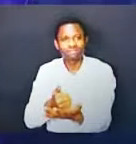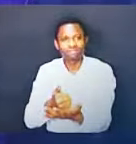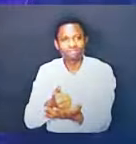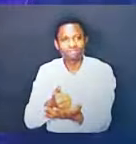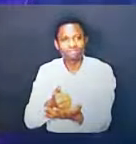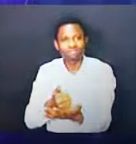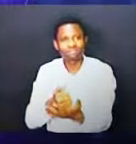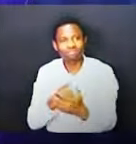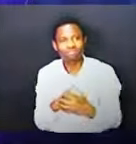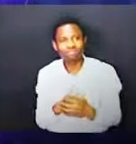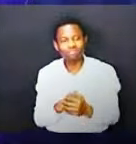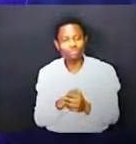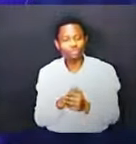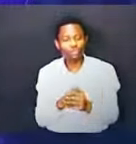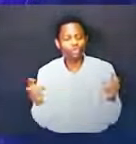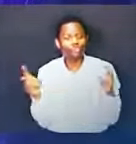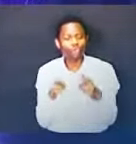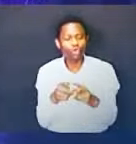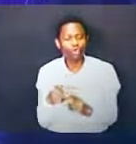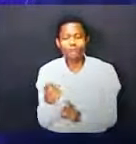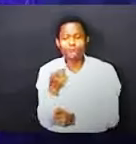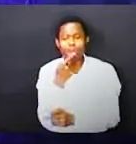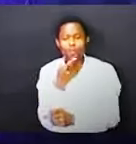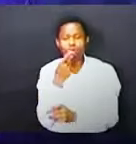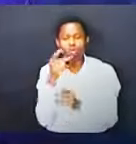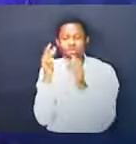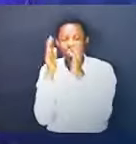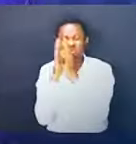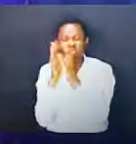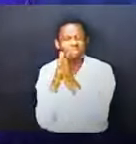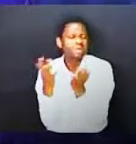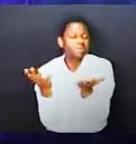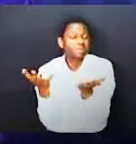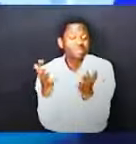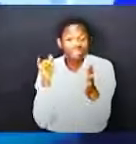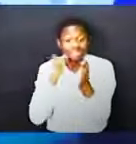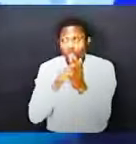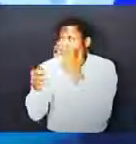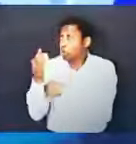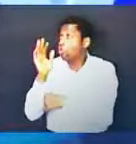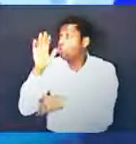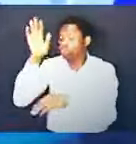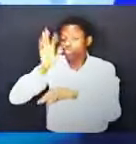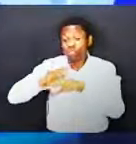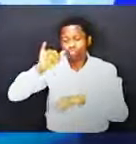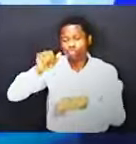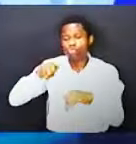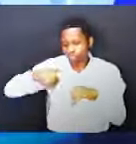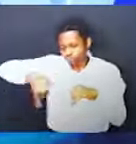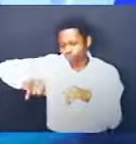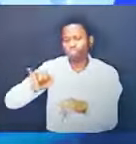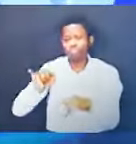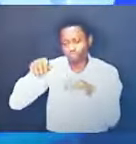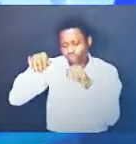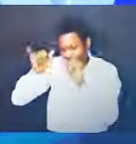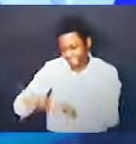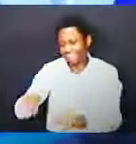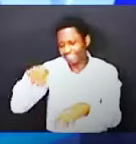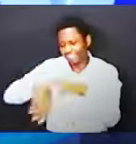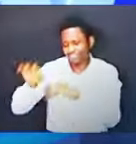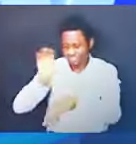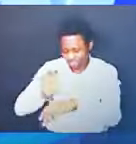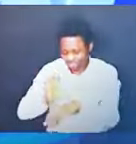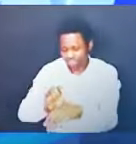Amen. So his prayer is that God's glory will continue to be in his church from generation